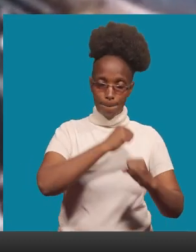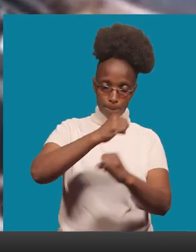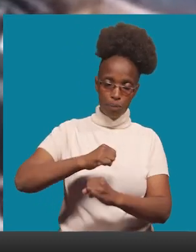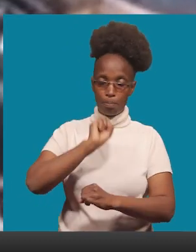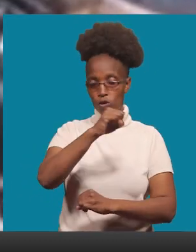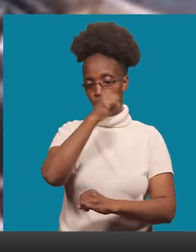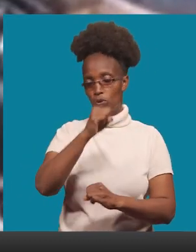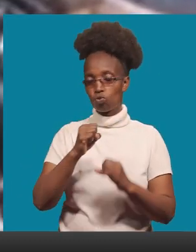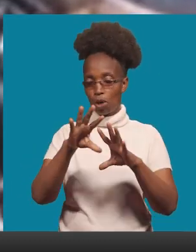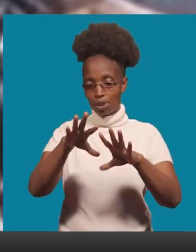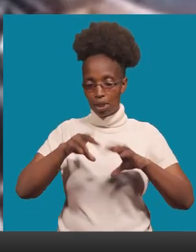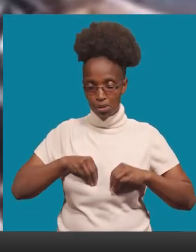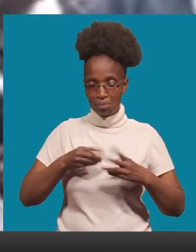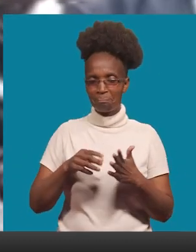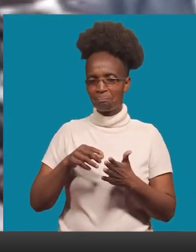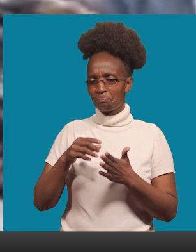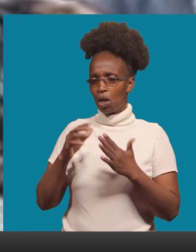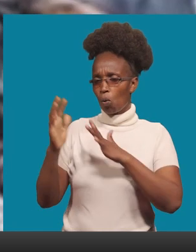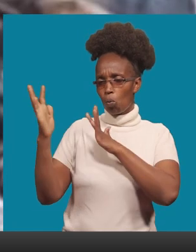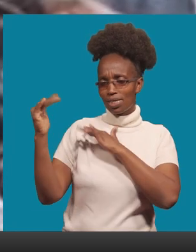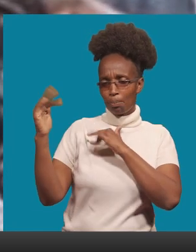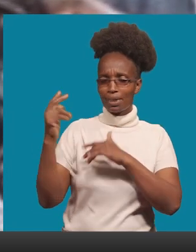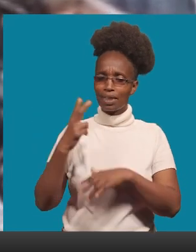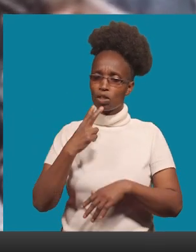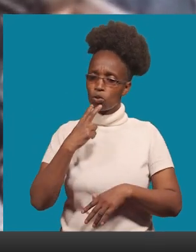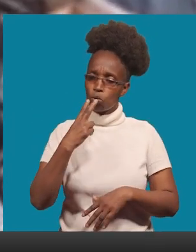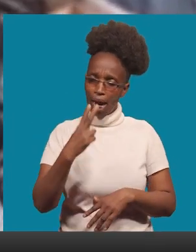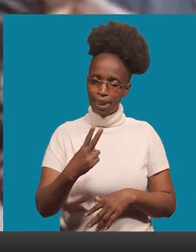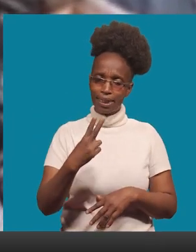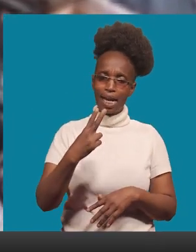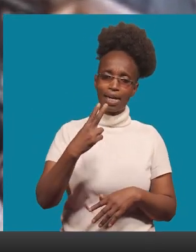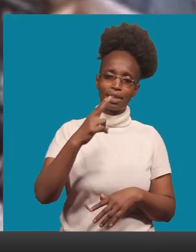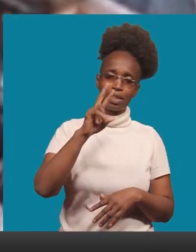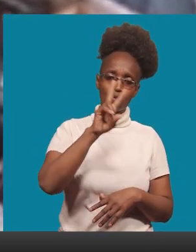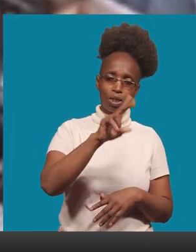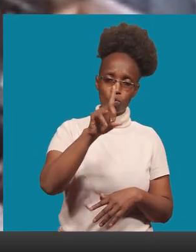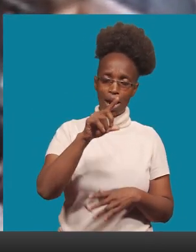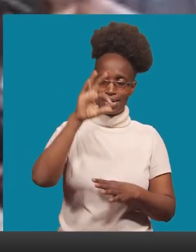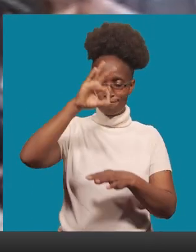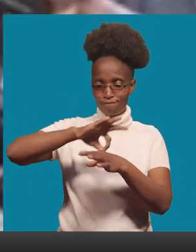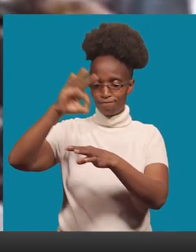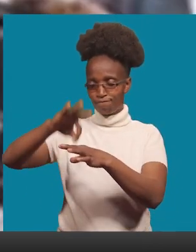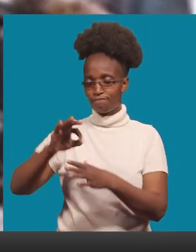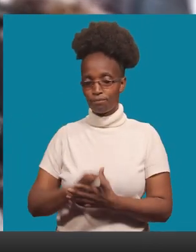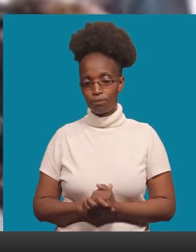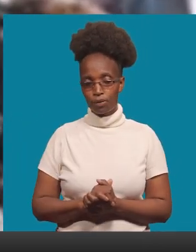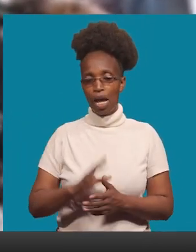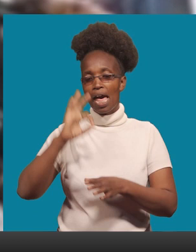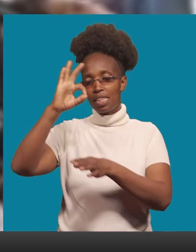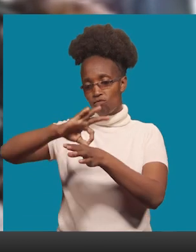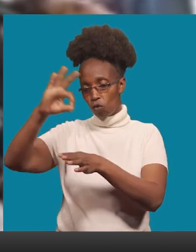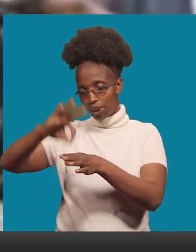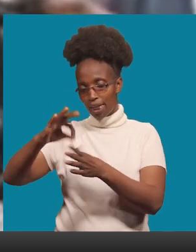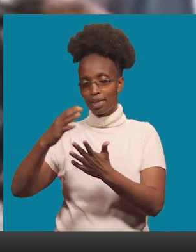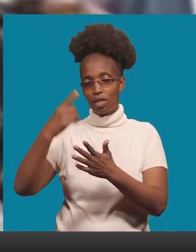Bay will not accept that. Those are figments. I was expecting 225,000 votes, and that's what we got. And they lived